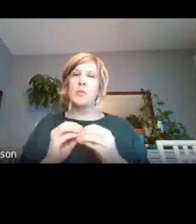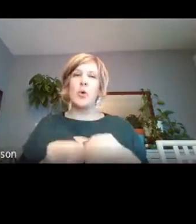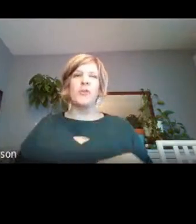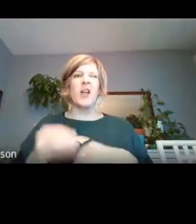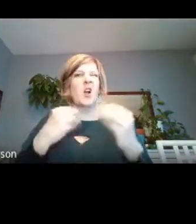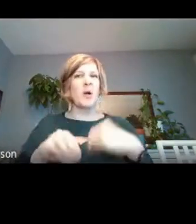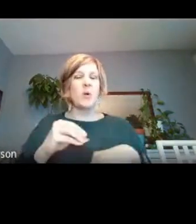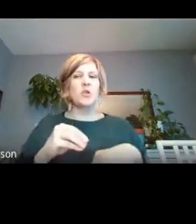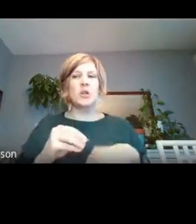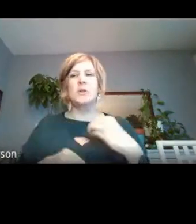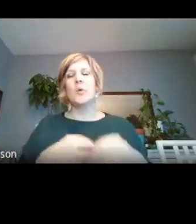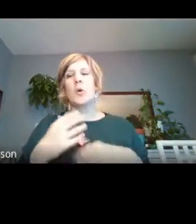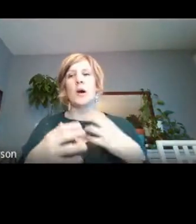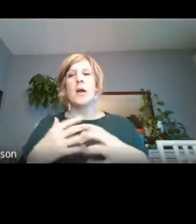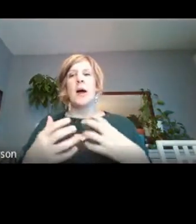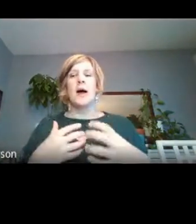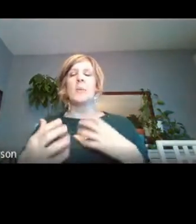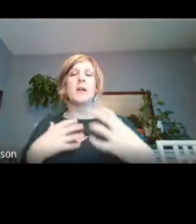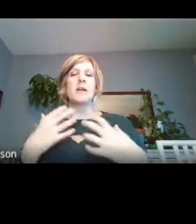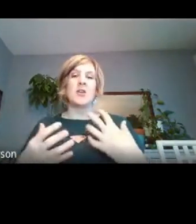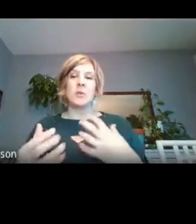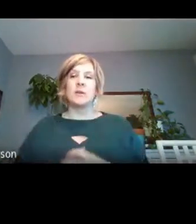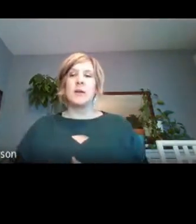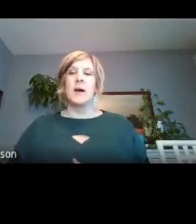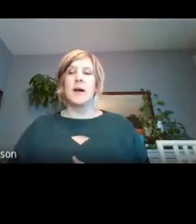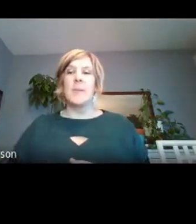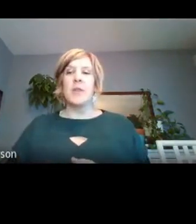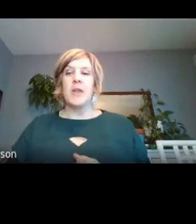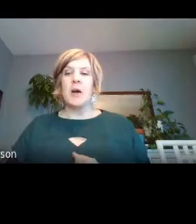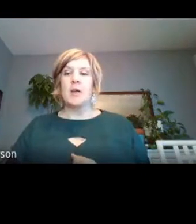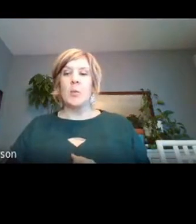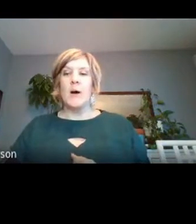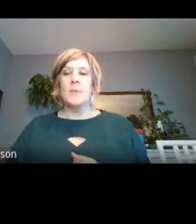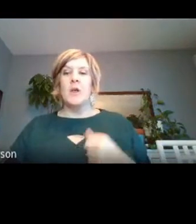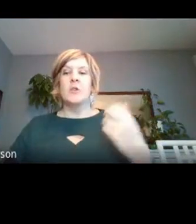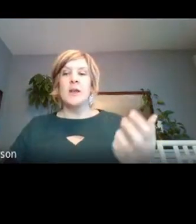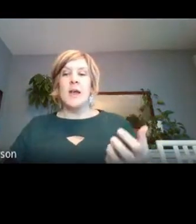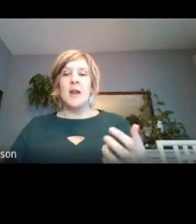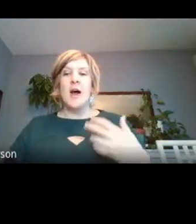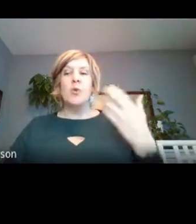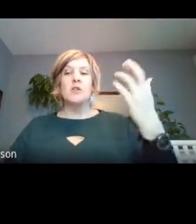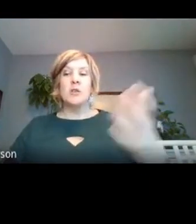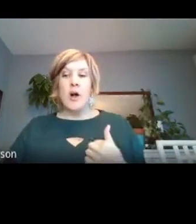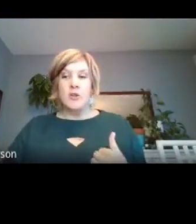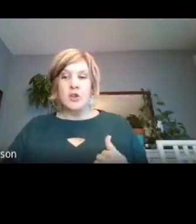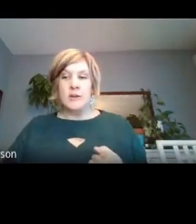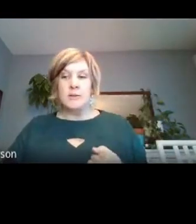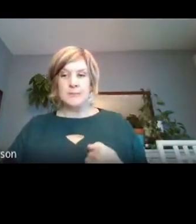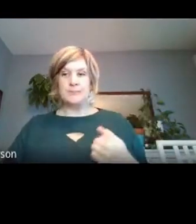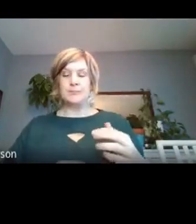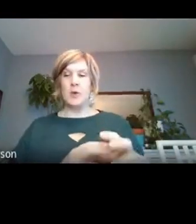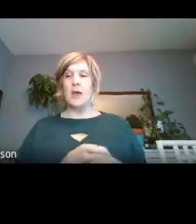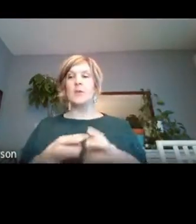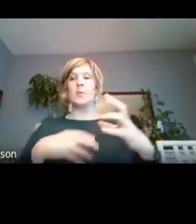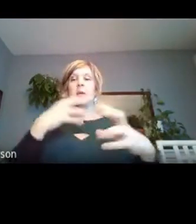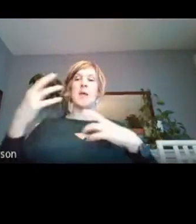again this is more for like a quick questions or um an engagement um there as well so again i'm going to launch this